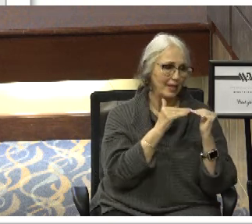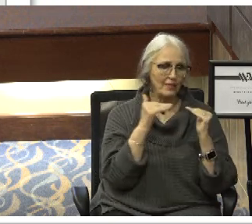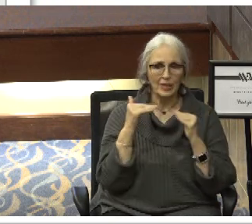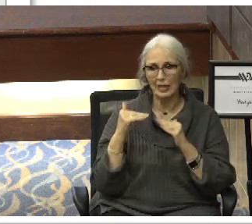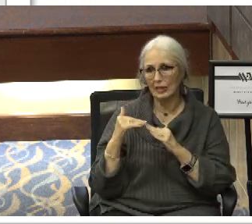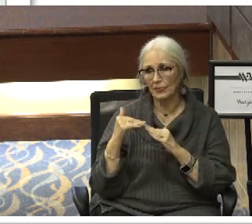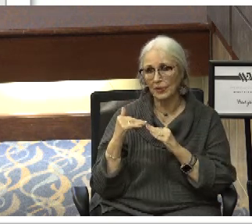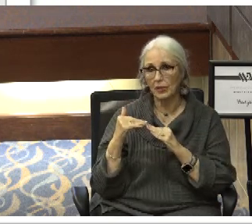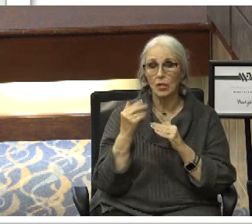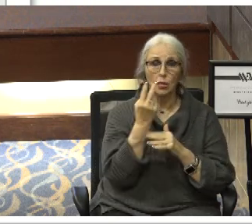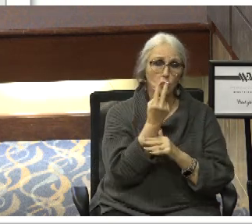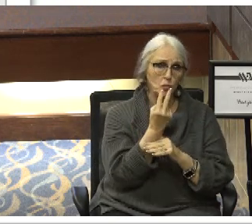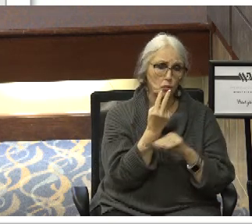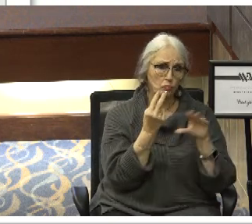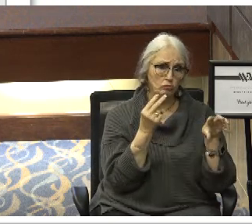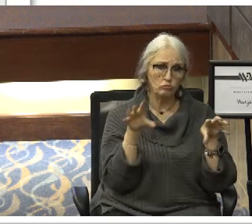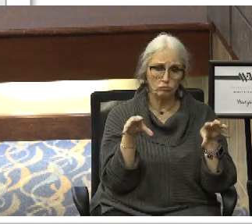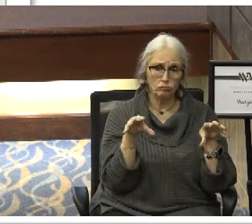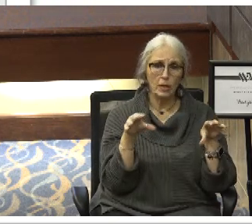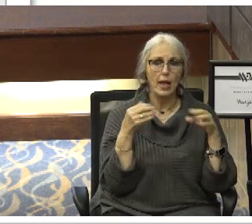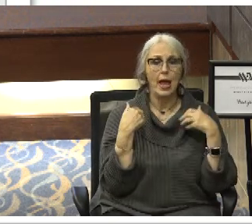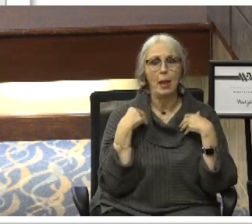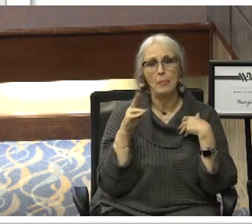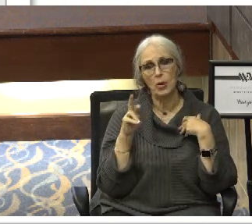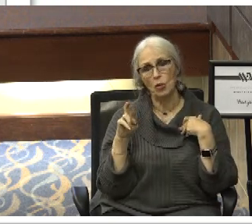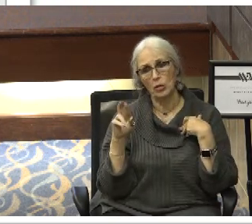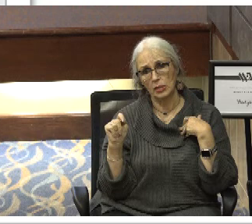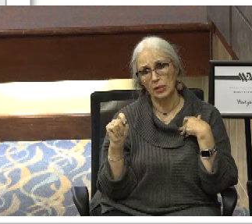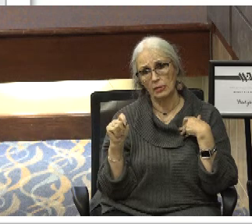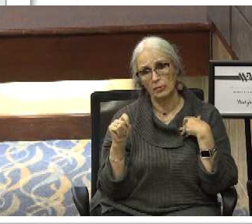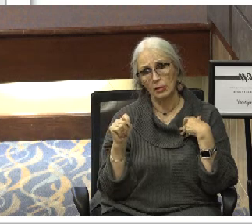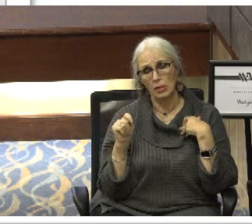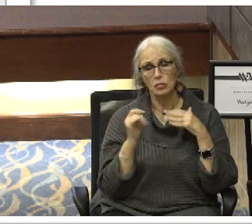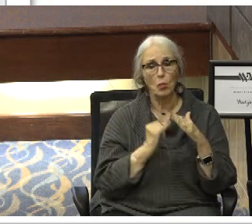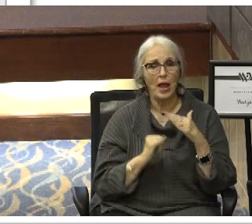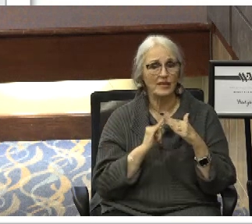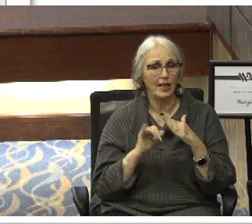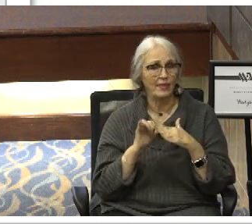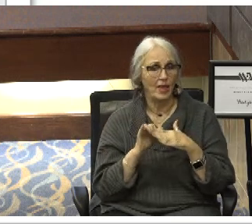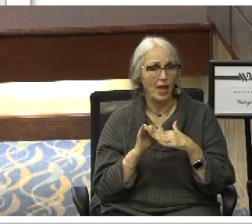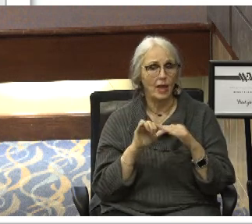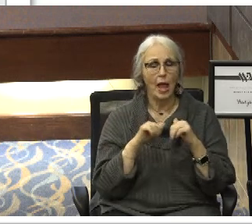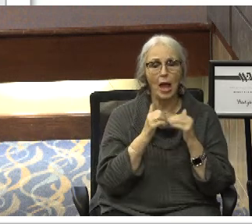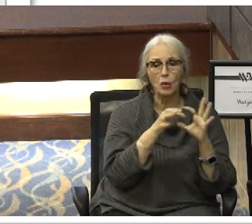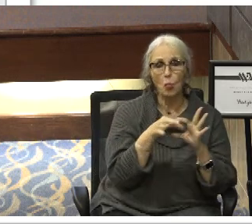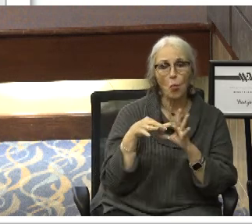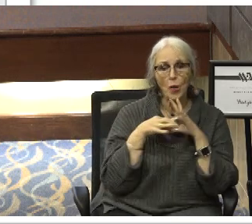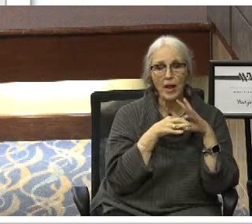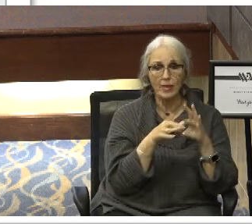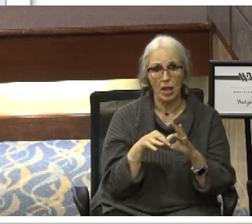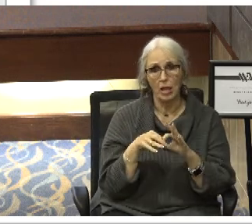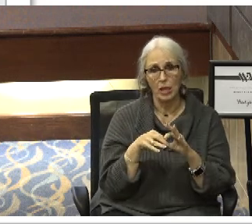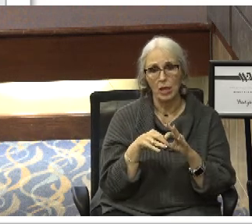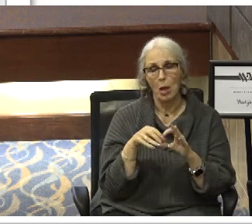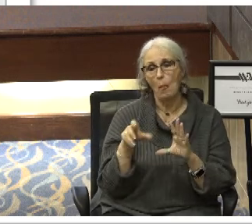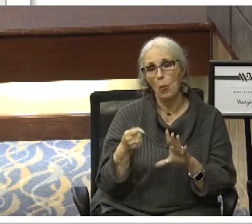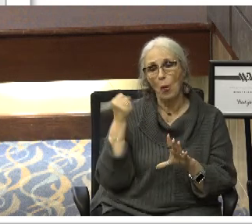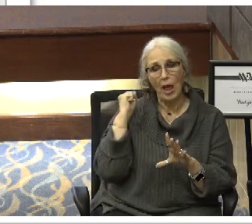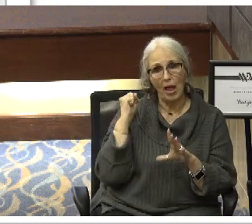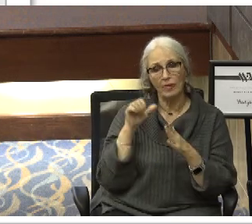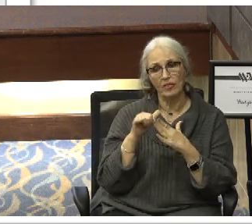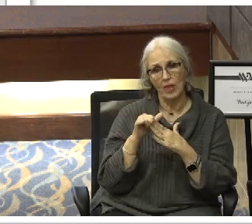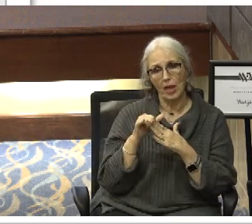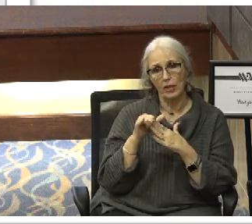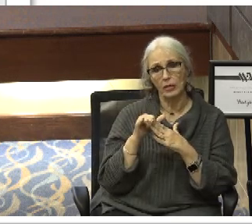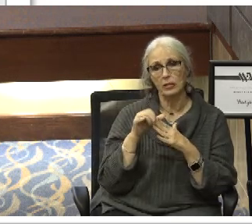because 2 of those scenarios have a BRT component. So we'll isolate that and color coordinate it like you see there and pull out that component so you know